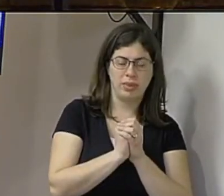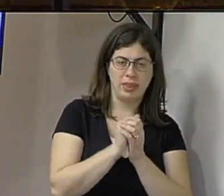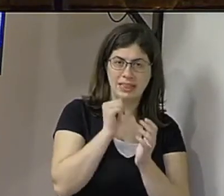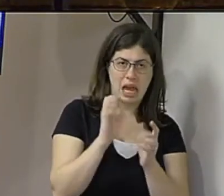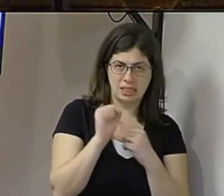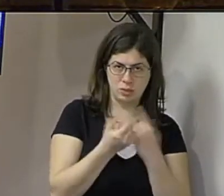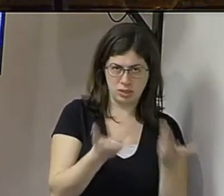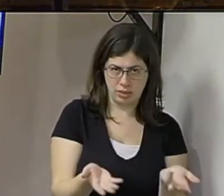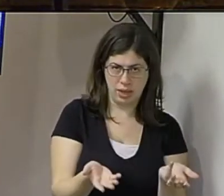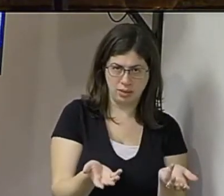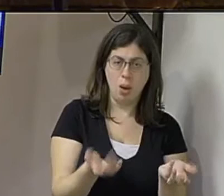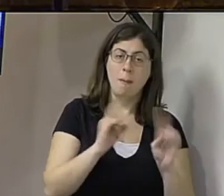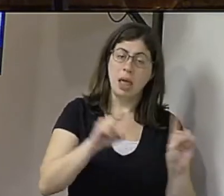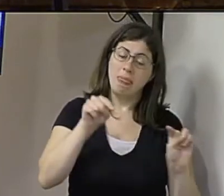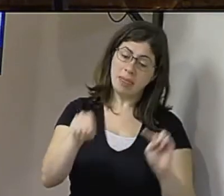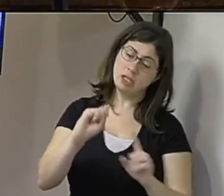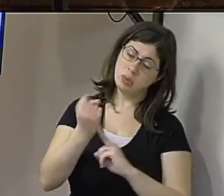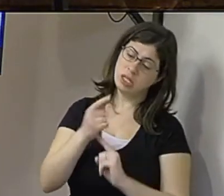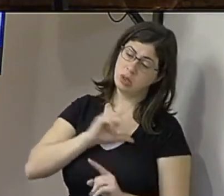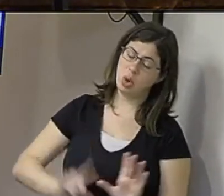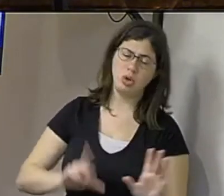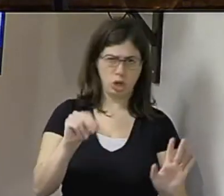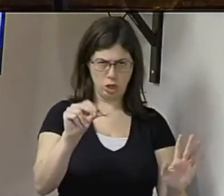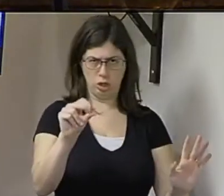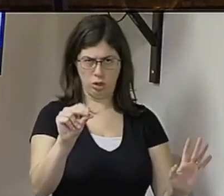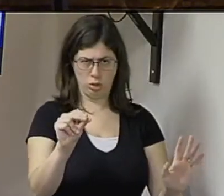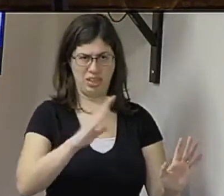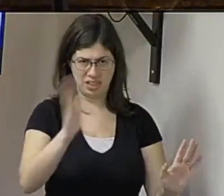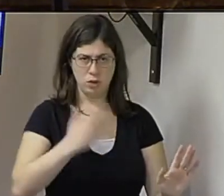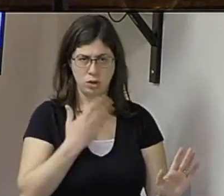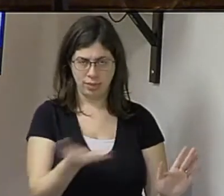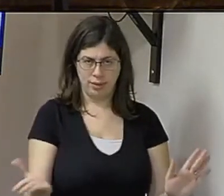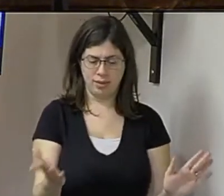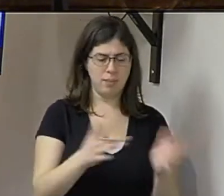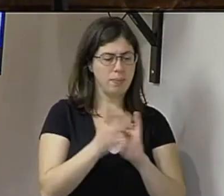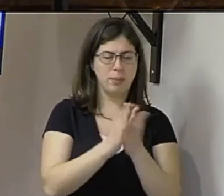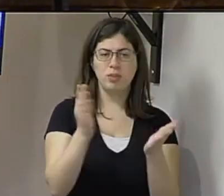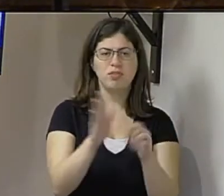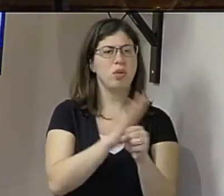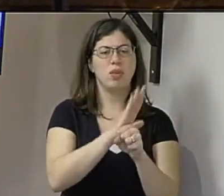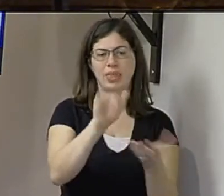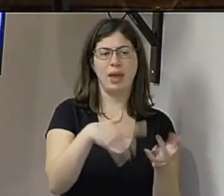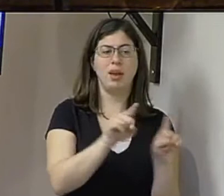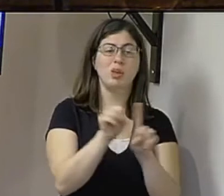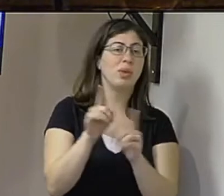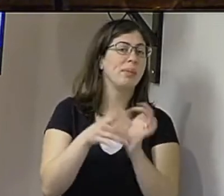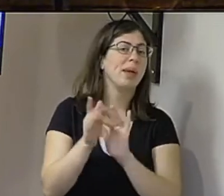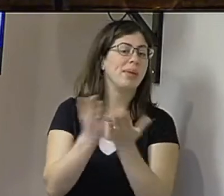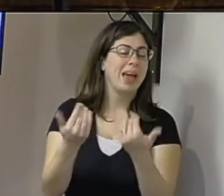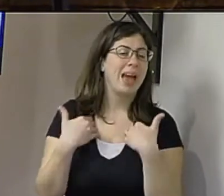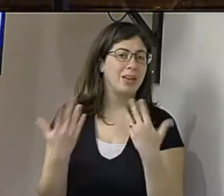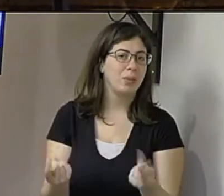that's not a situational thing, right? Well, but in this case, Lord, no, it's never a good thing, right? The Bible's filled with those things. But you know what the Bible also includes for